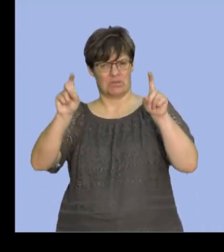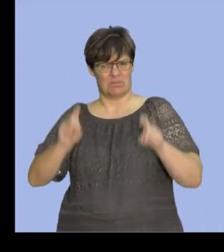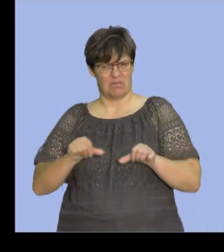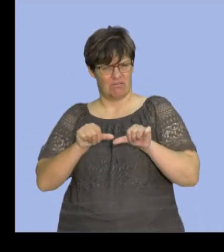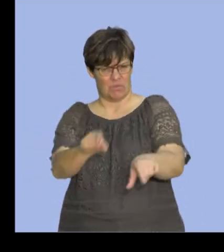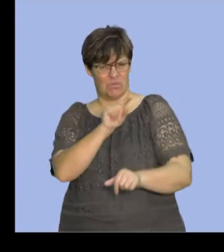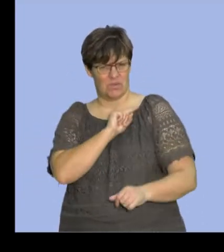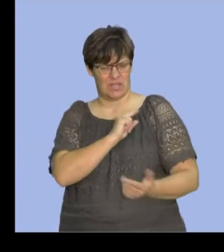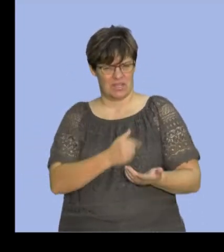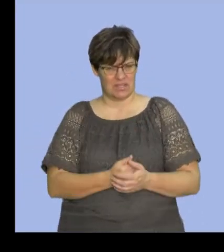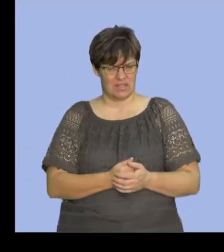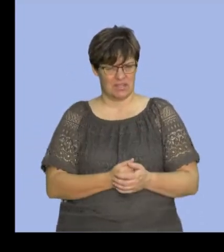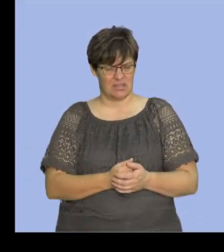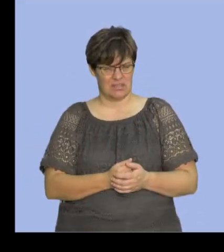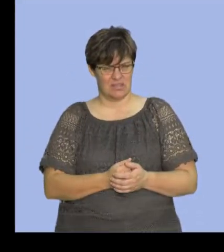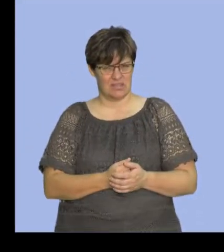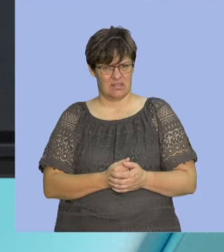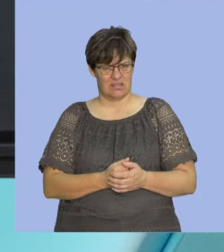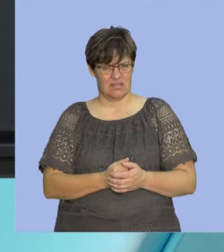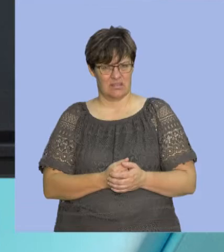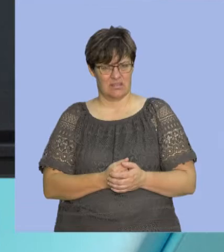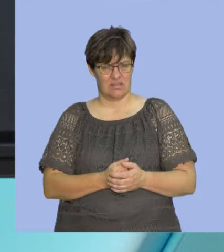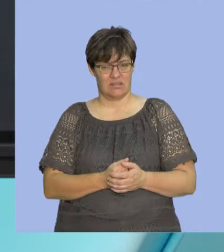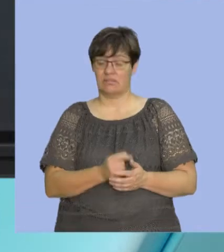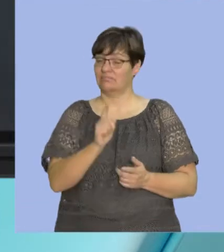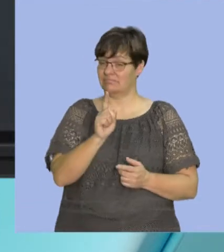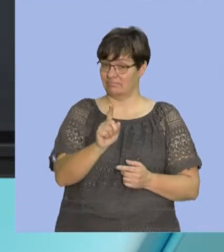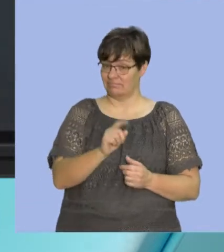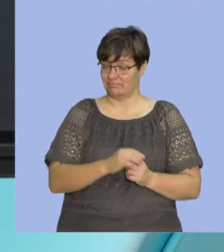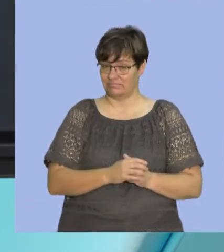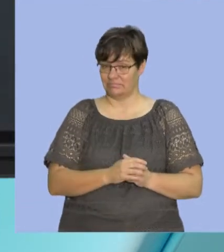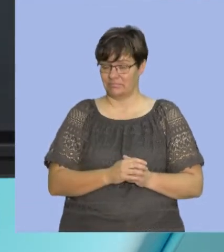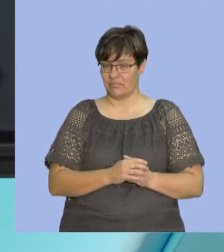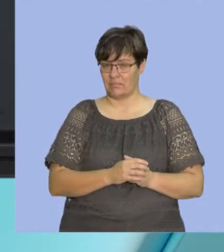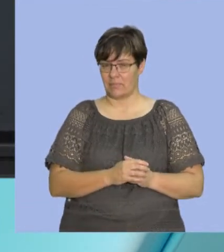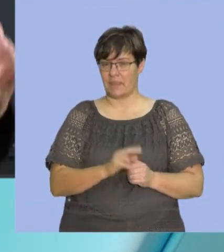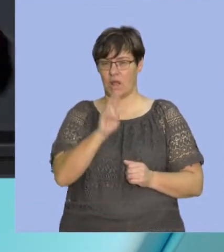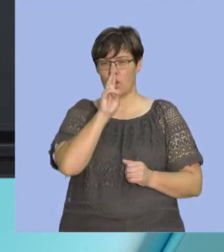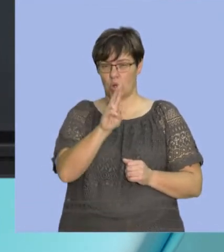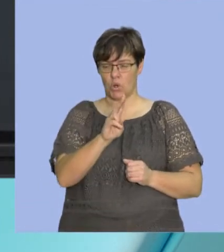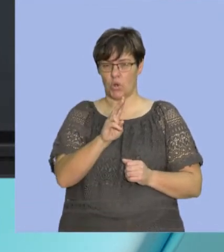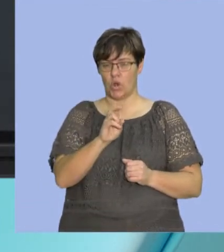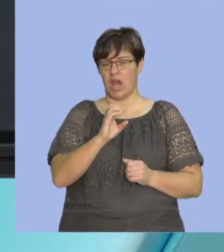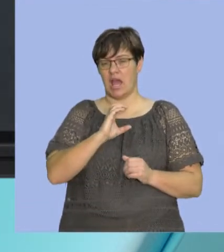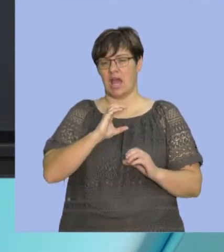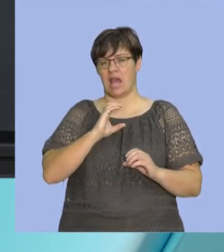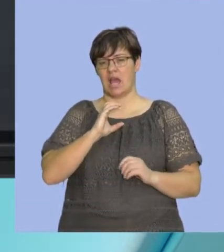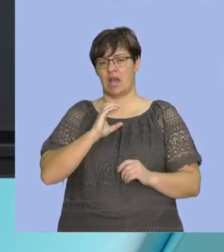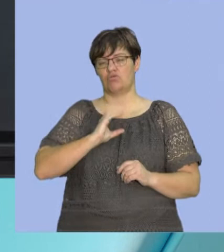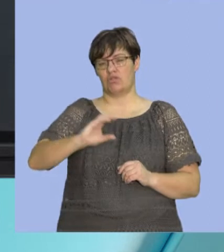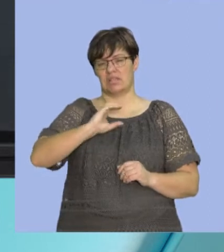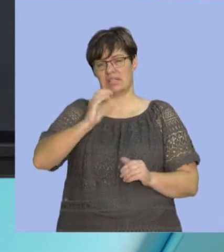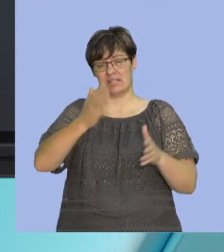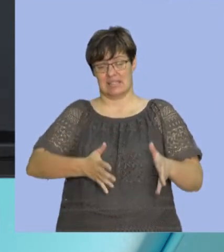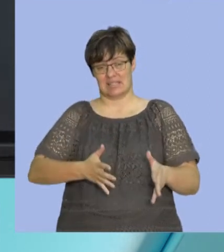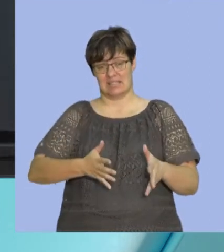Okay? Why the triple entry principle? So, if I look at my creditors control account,